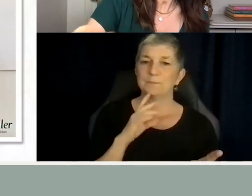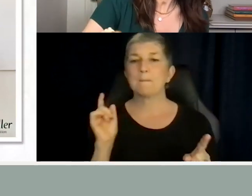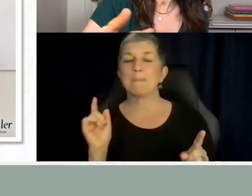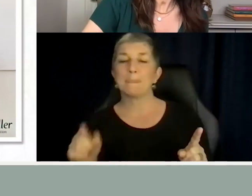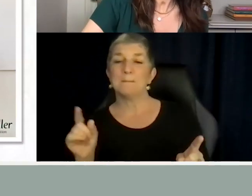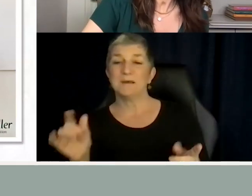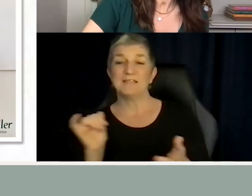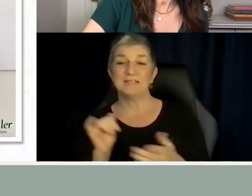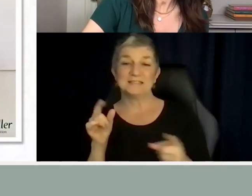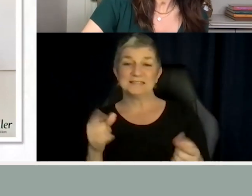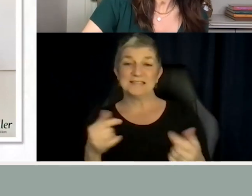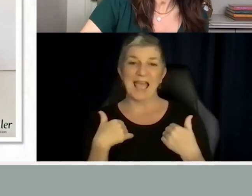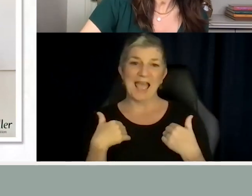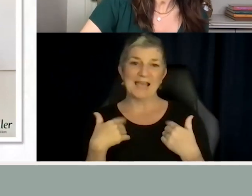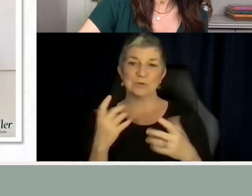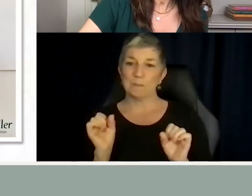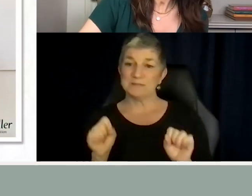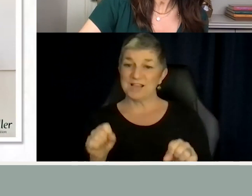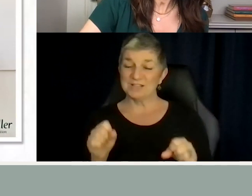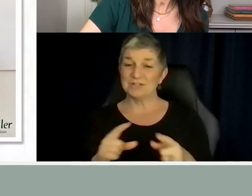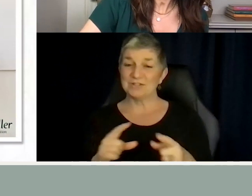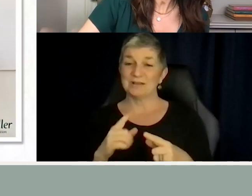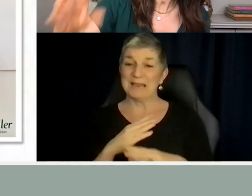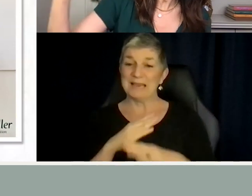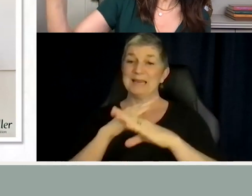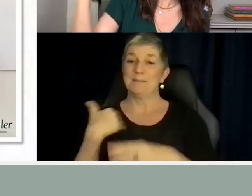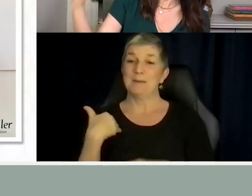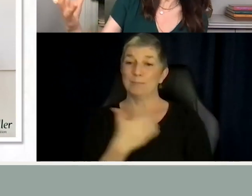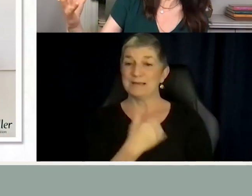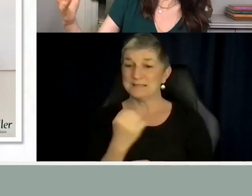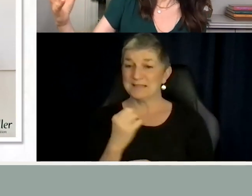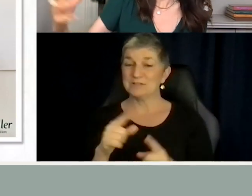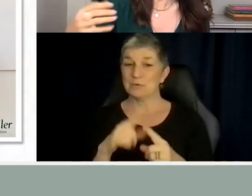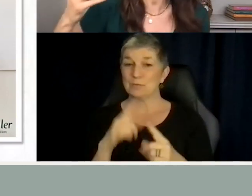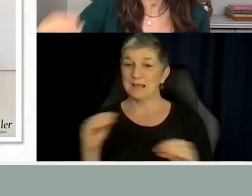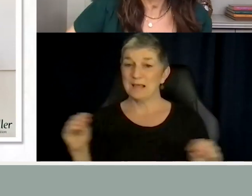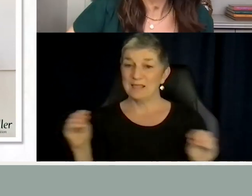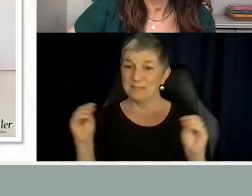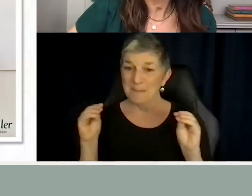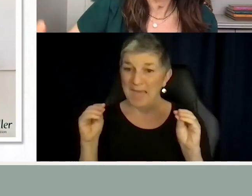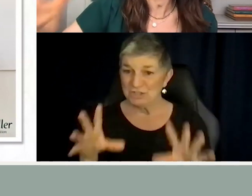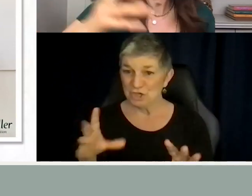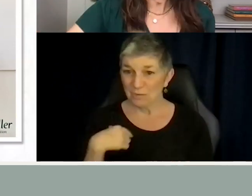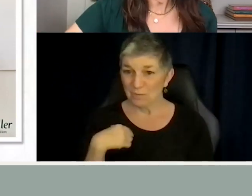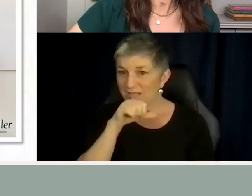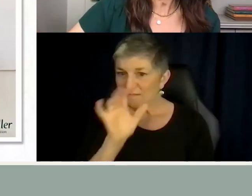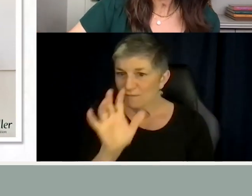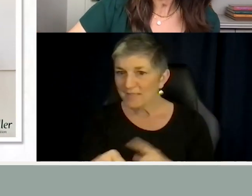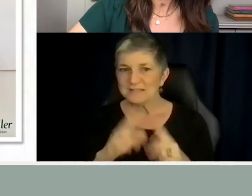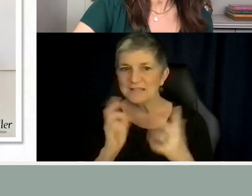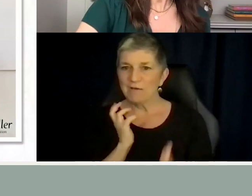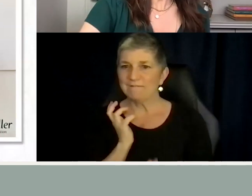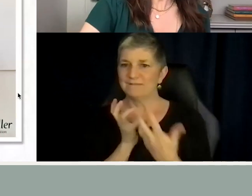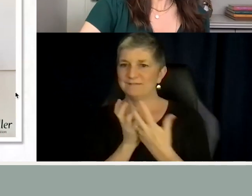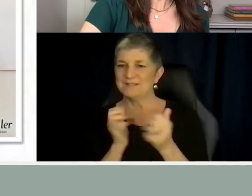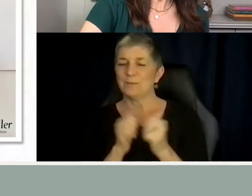in broccoli, has been shown to potentially inhibit breast cancer cell growth. So the magic here, what I love about this and how it fits into a